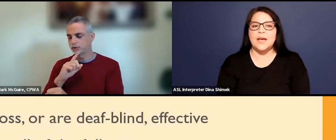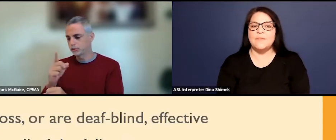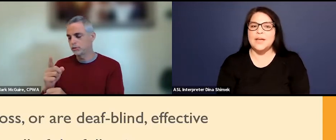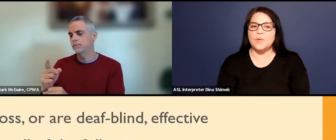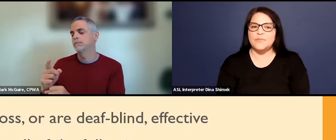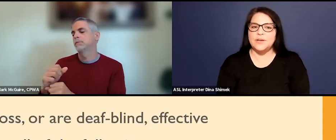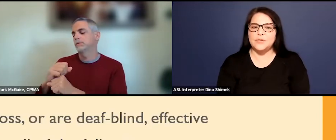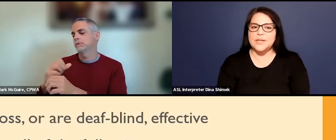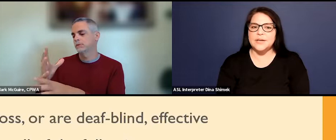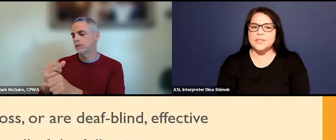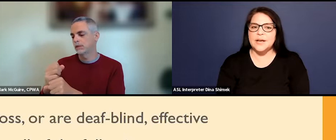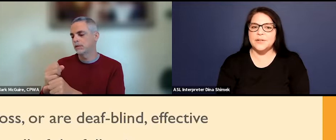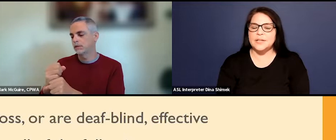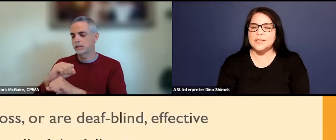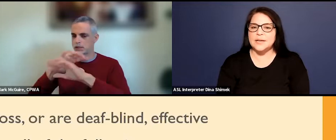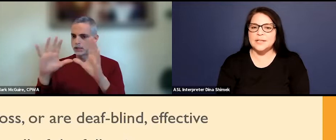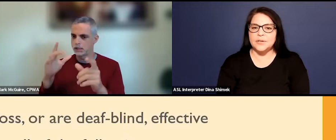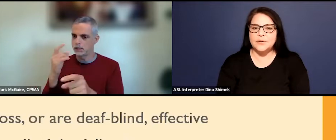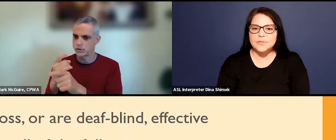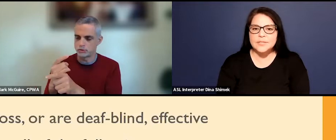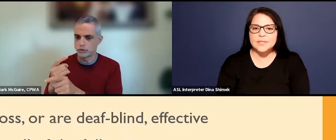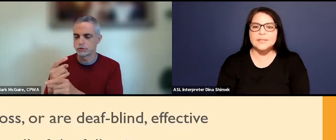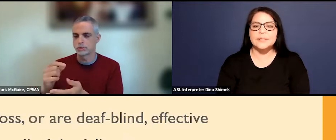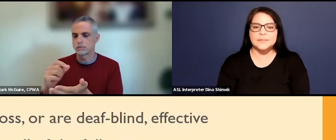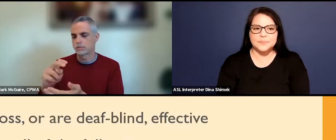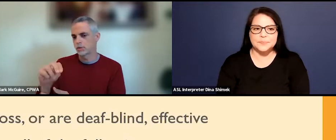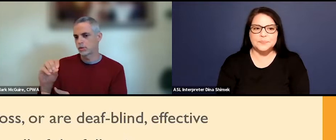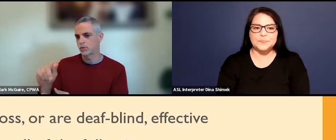You could have a qualified note taker to accurately take clear notes.